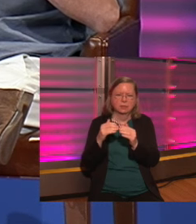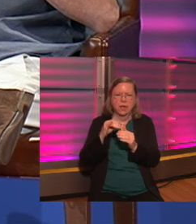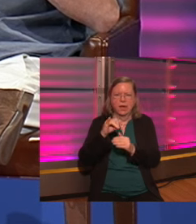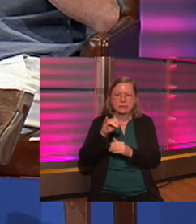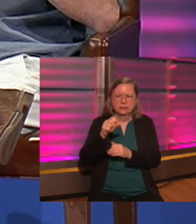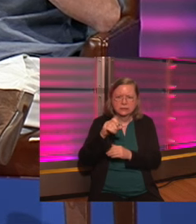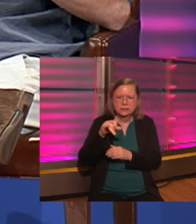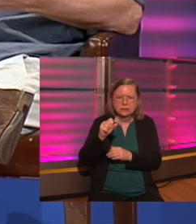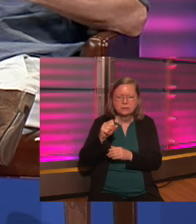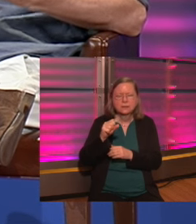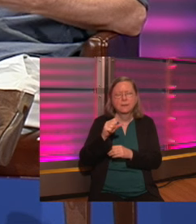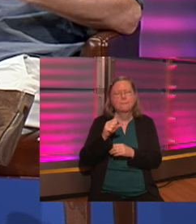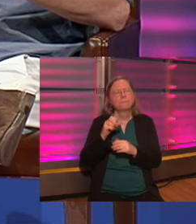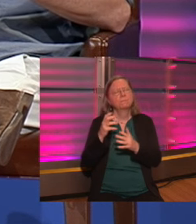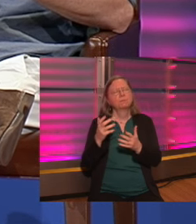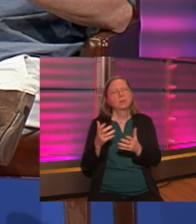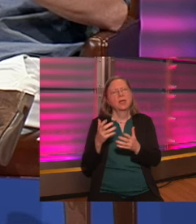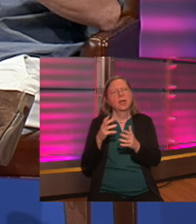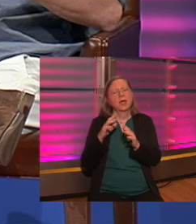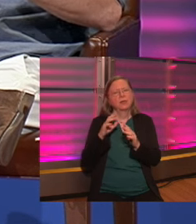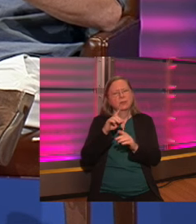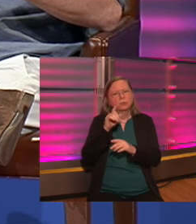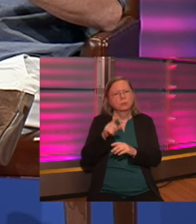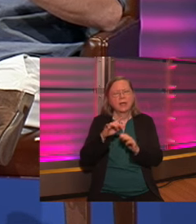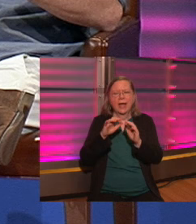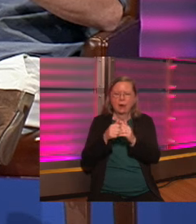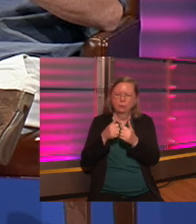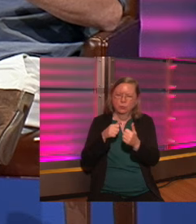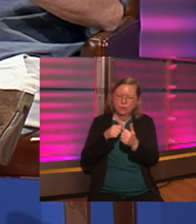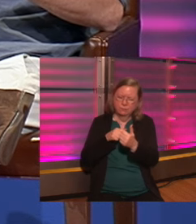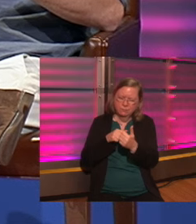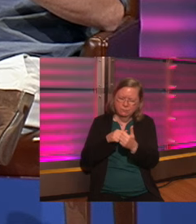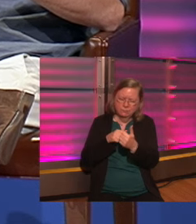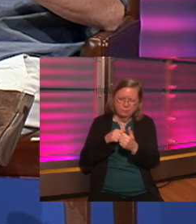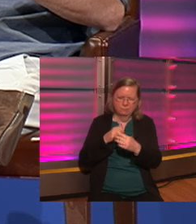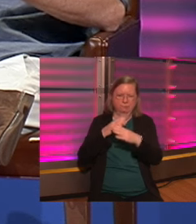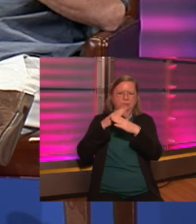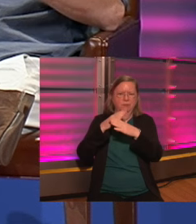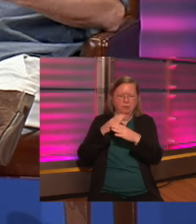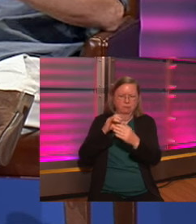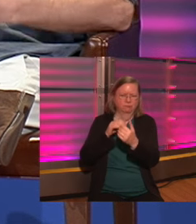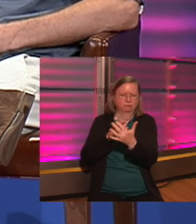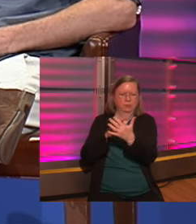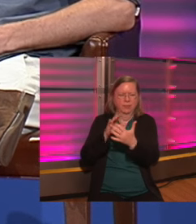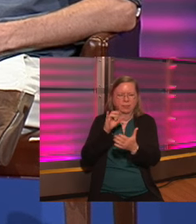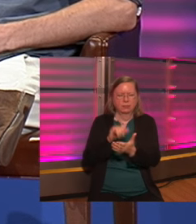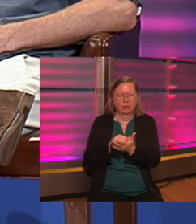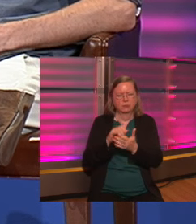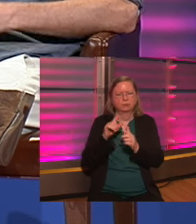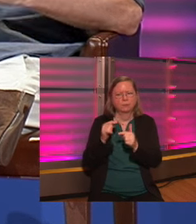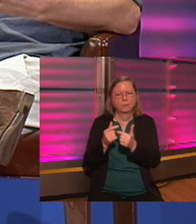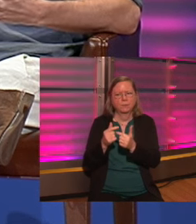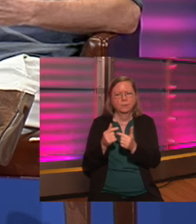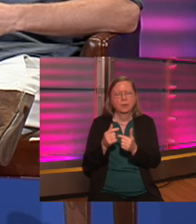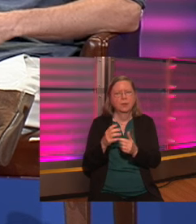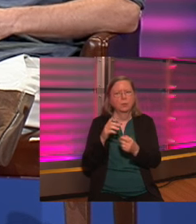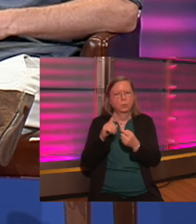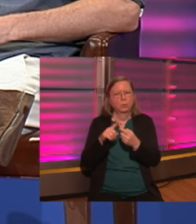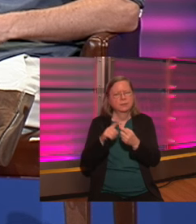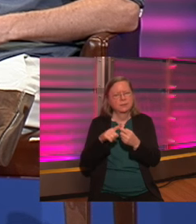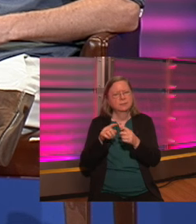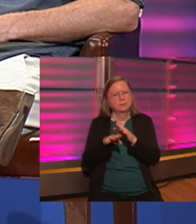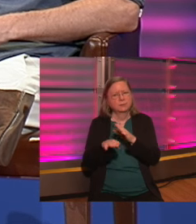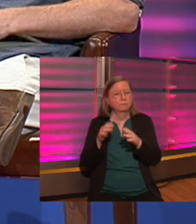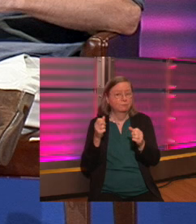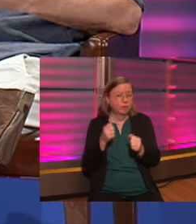combat a group like that? And there are two very different approaches that you can take. And one is that fear-based one I was talking about, and the second is one that's really based on